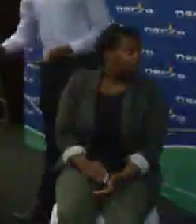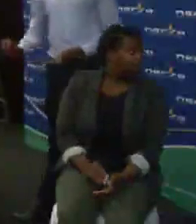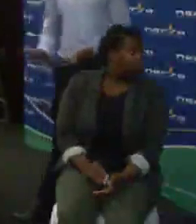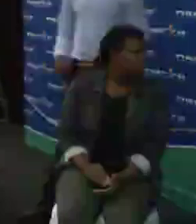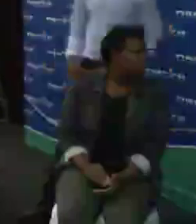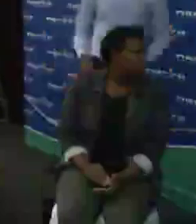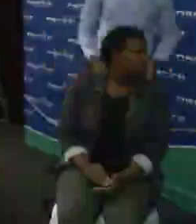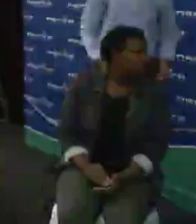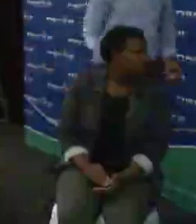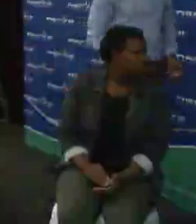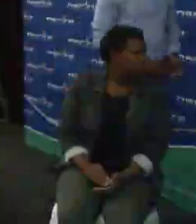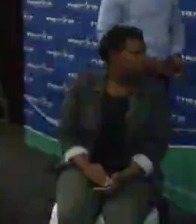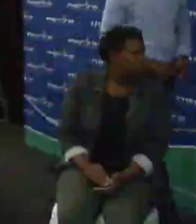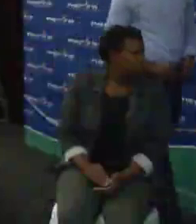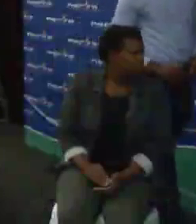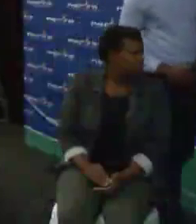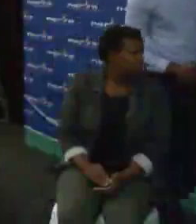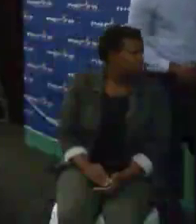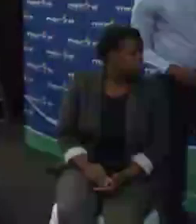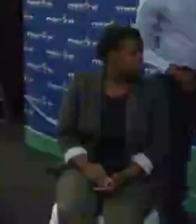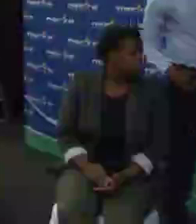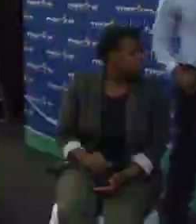Mr. University.